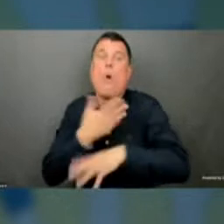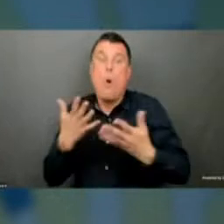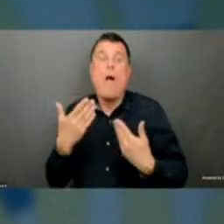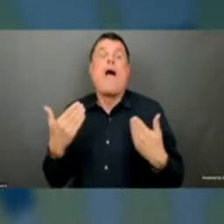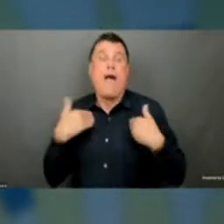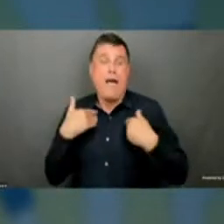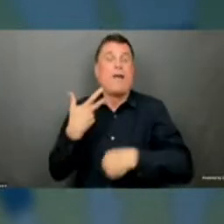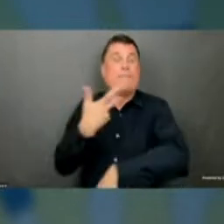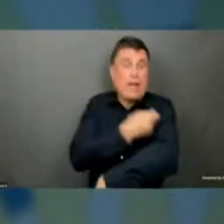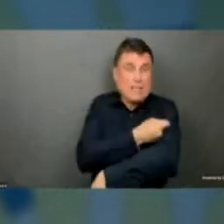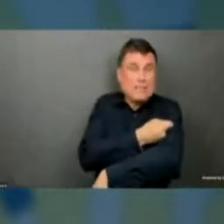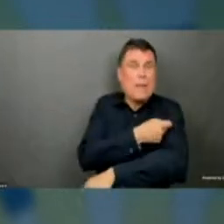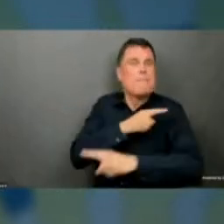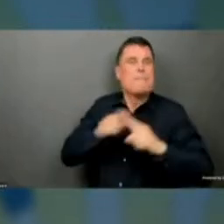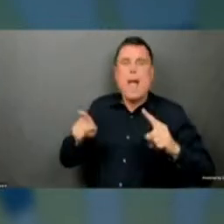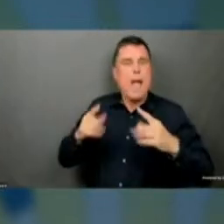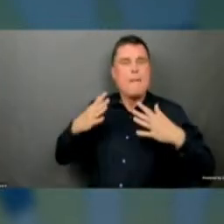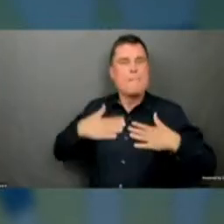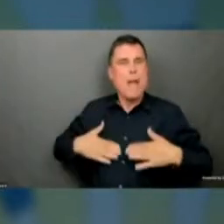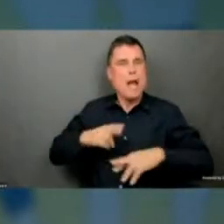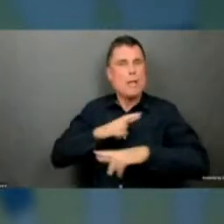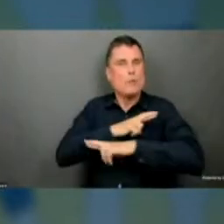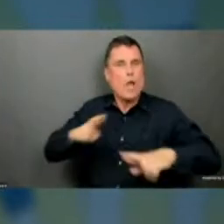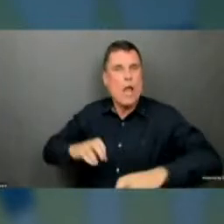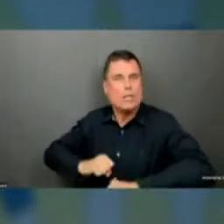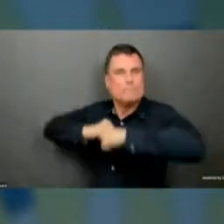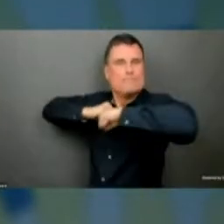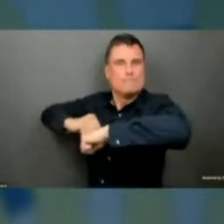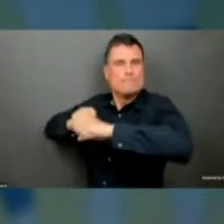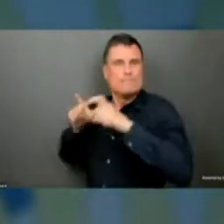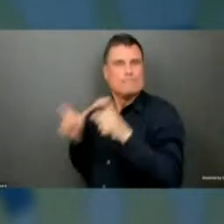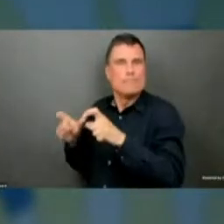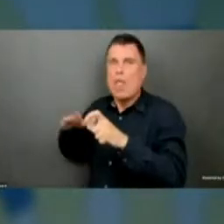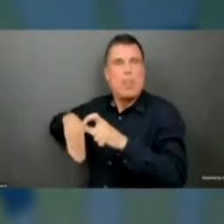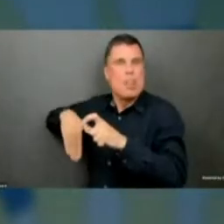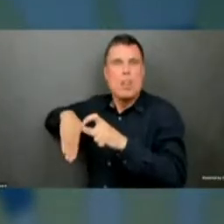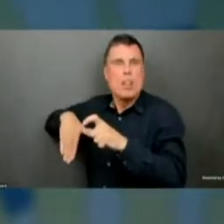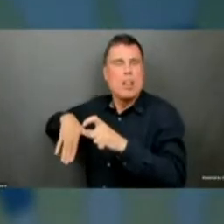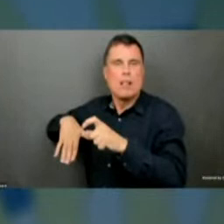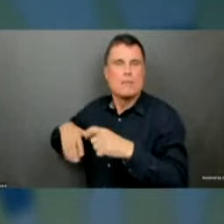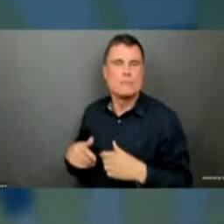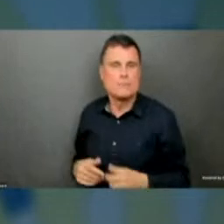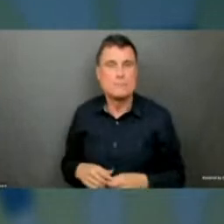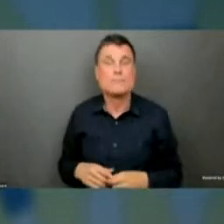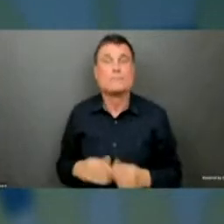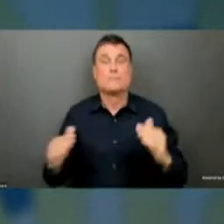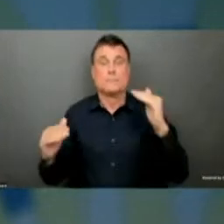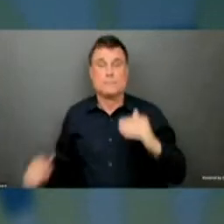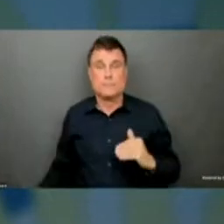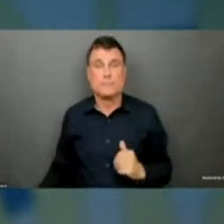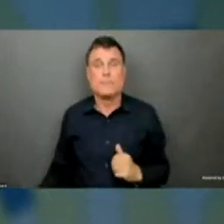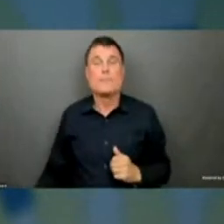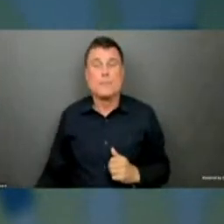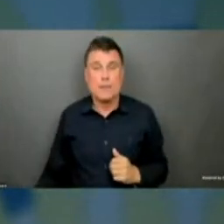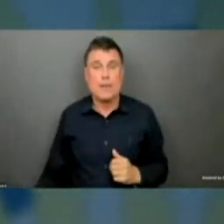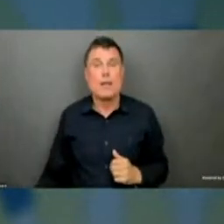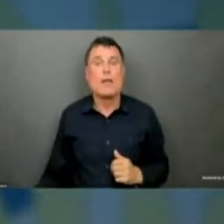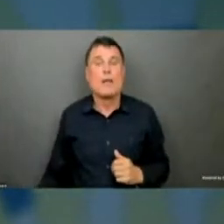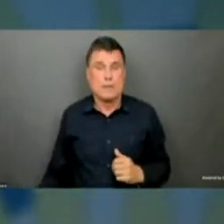been vaccinated, and at least 3 weeks after their dose 1, we've had